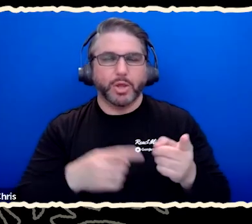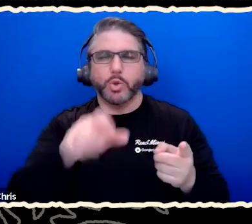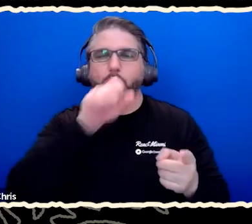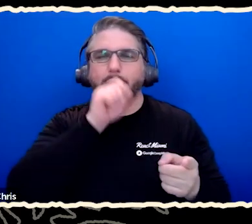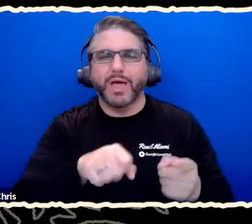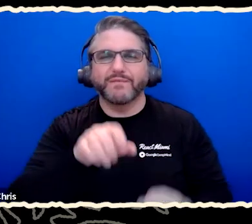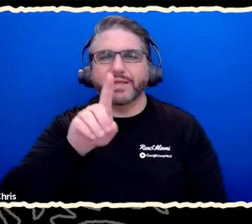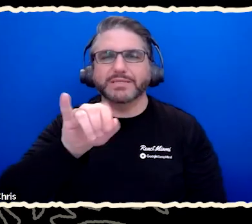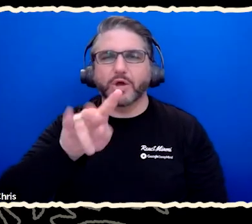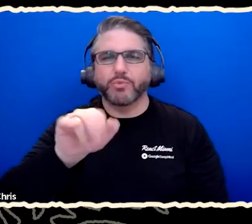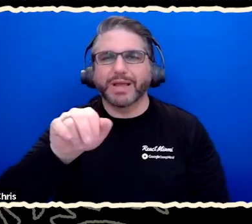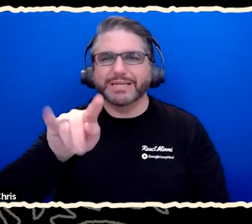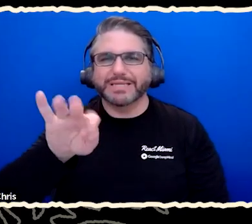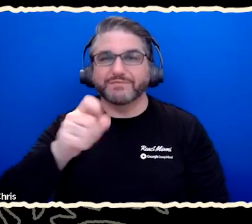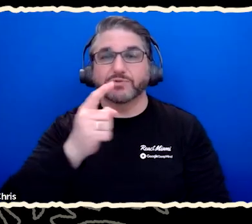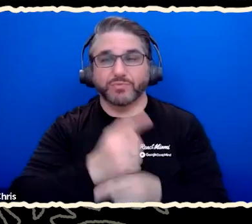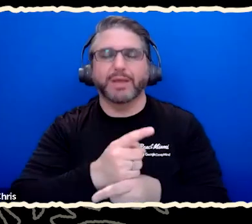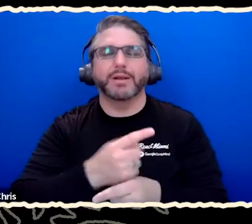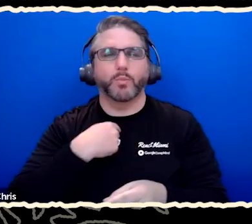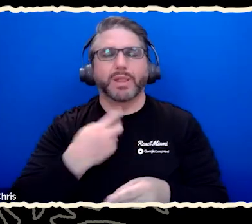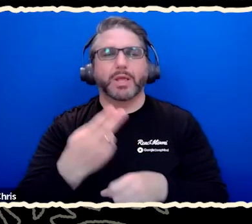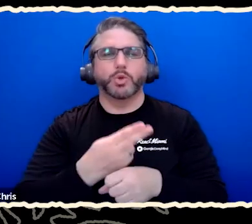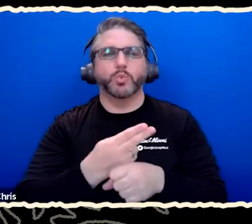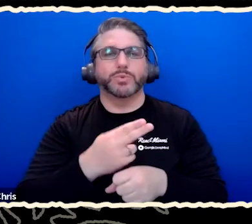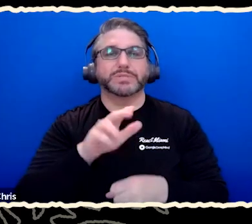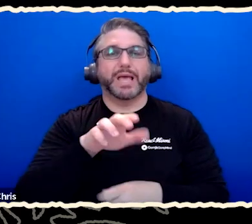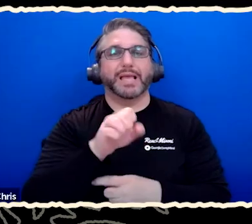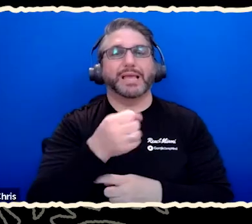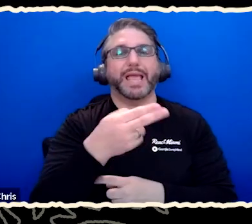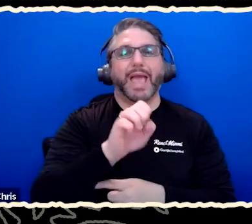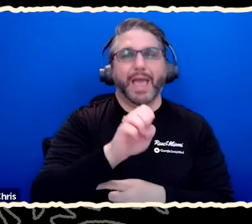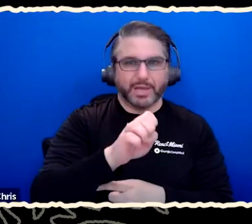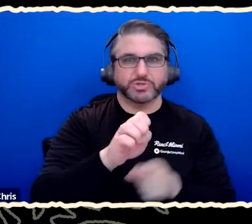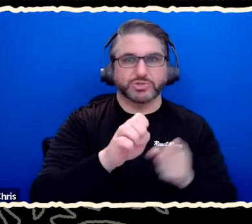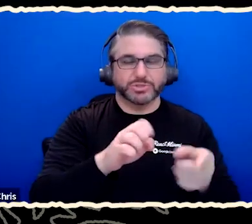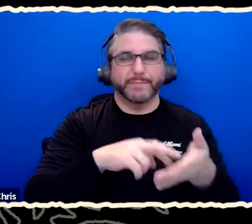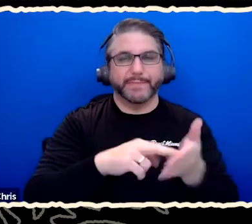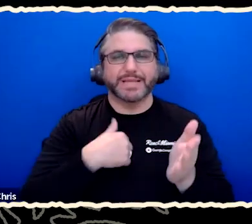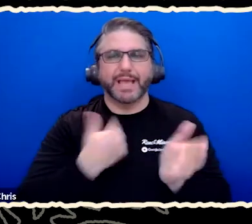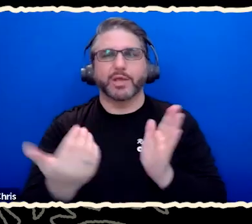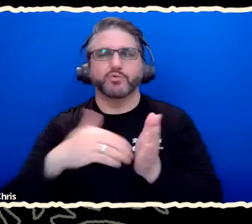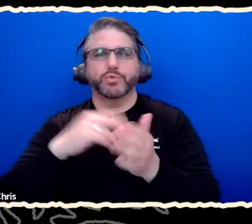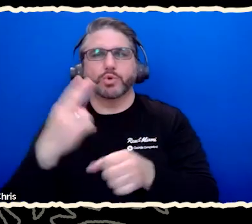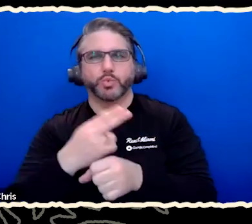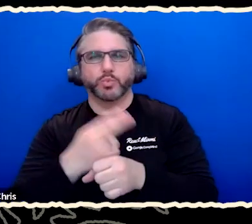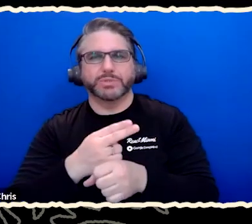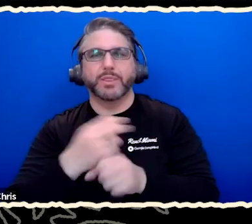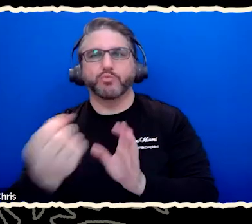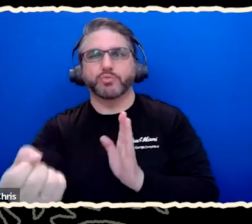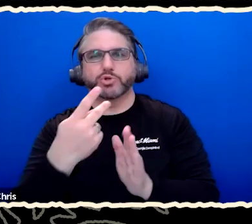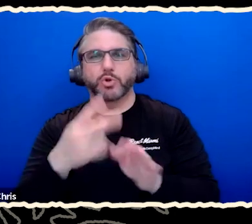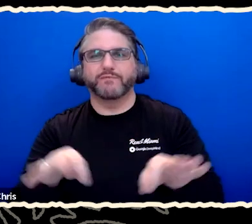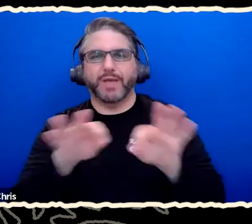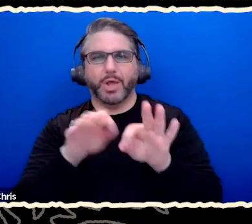use cache, which will allow me to reuse the return value of this function across